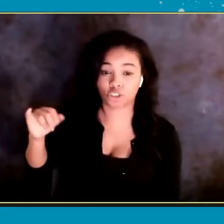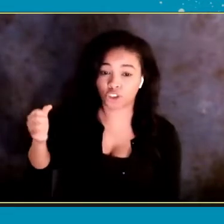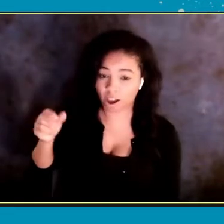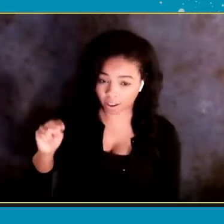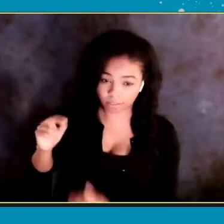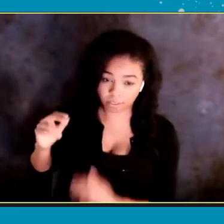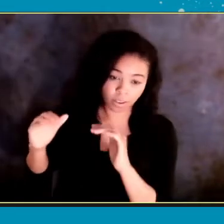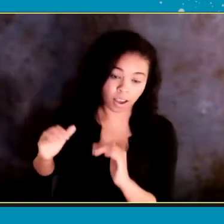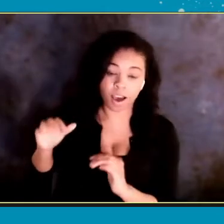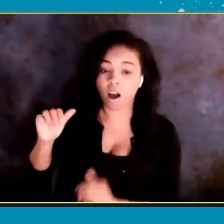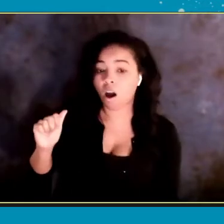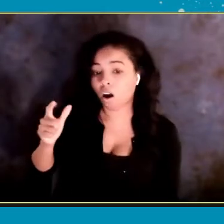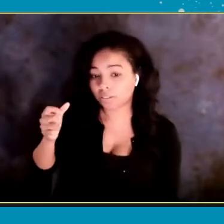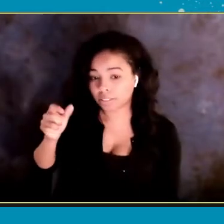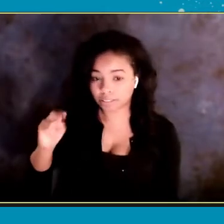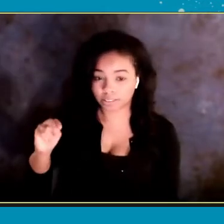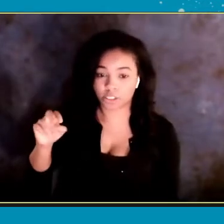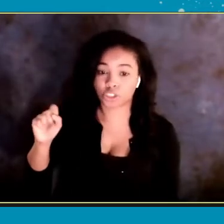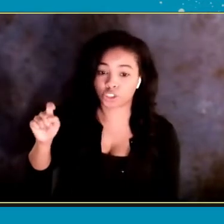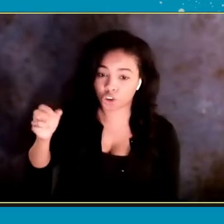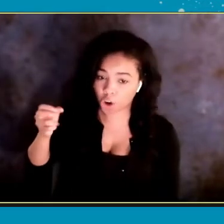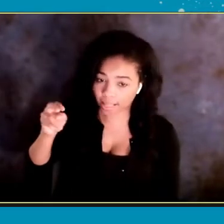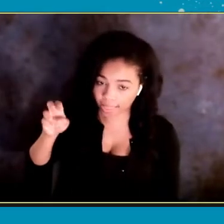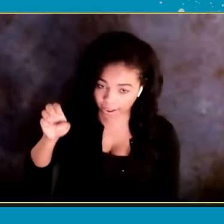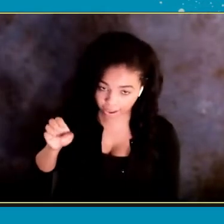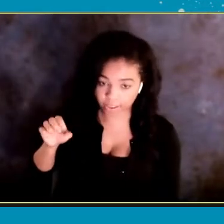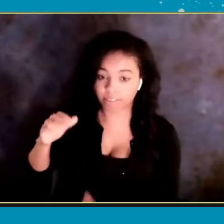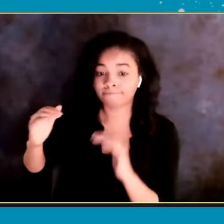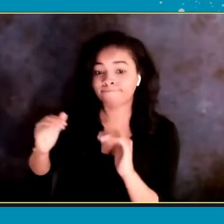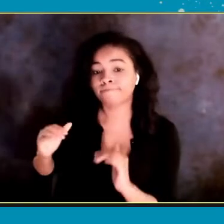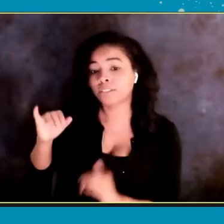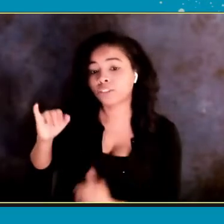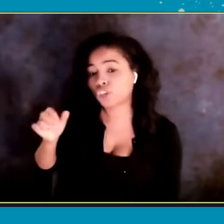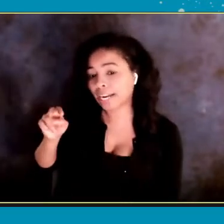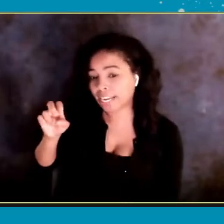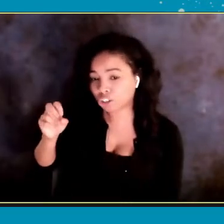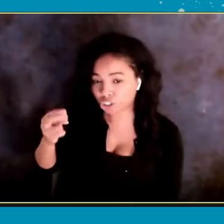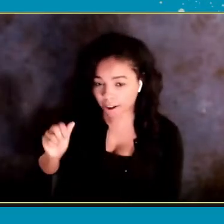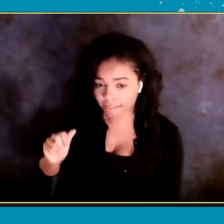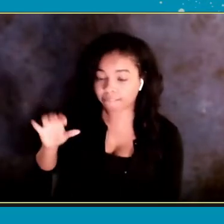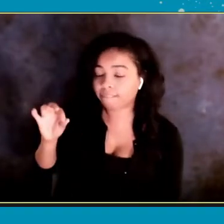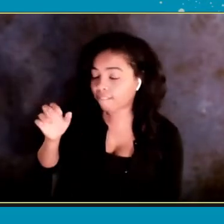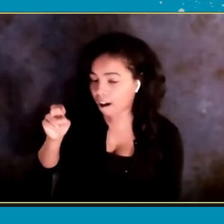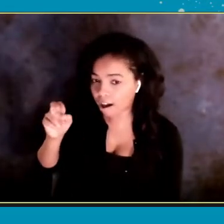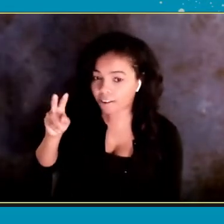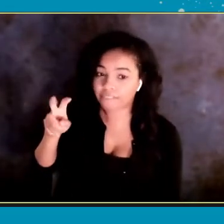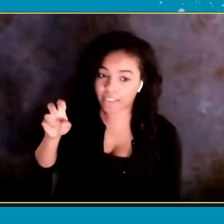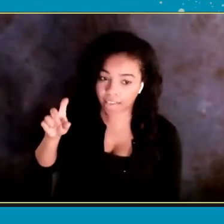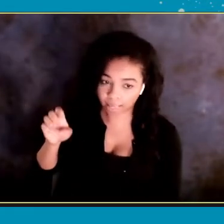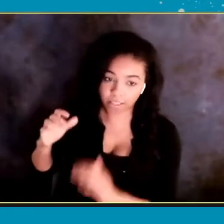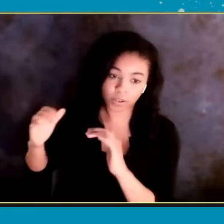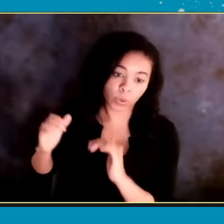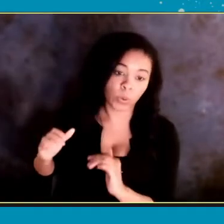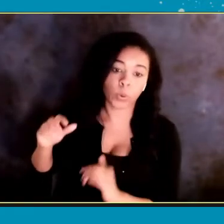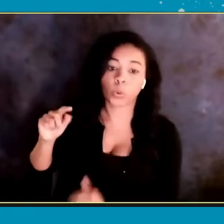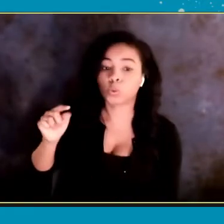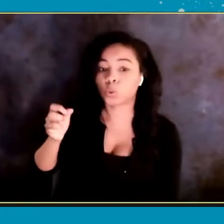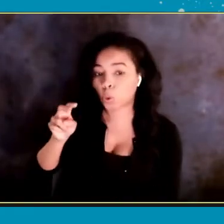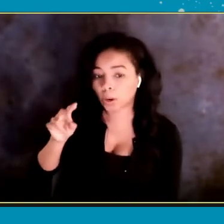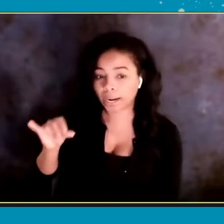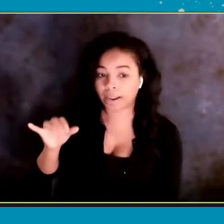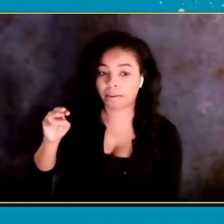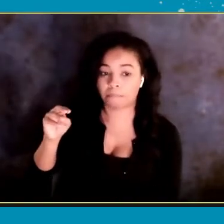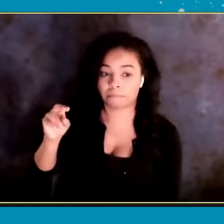Janisha Fonville, Tanisha Anderson, Toni McDade, and